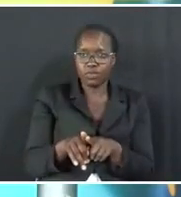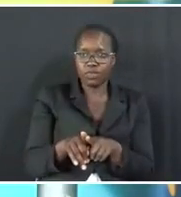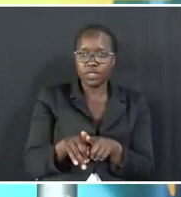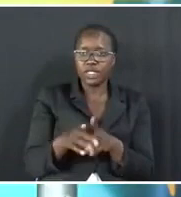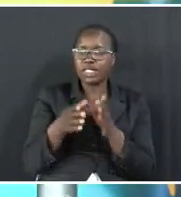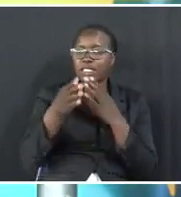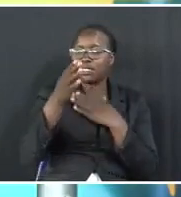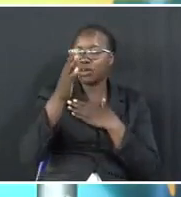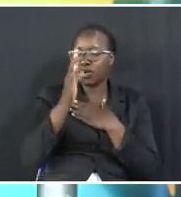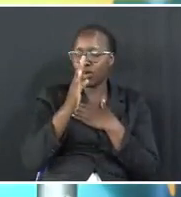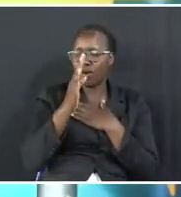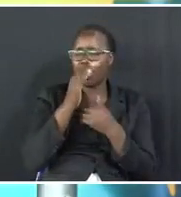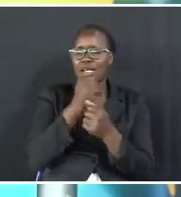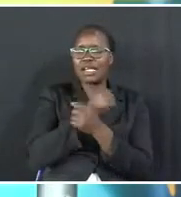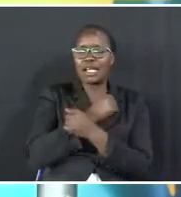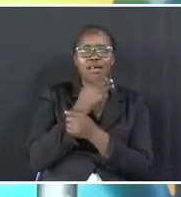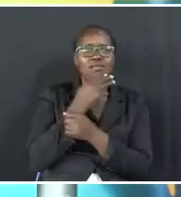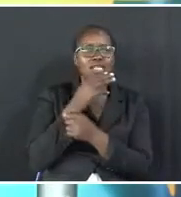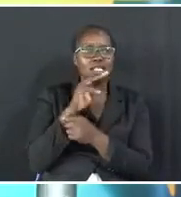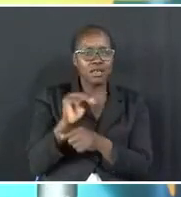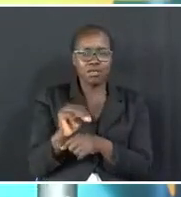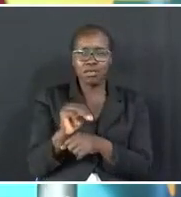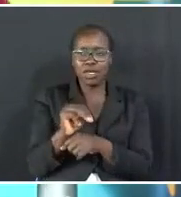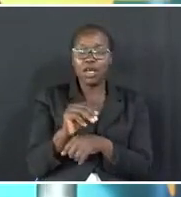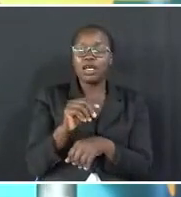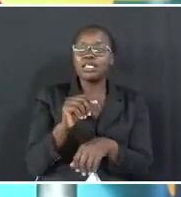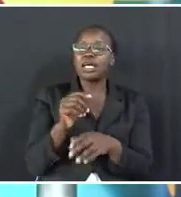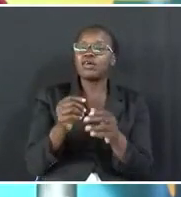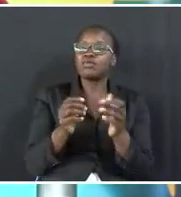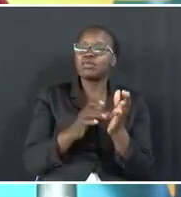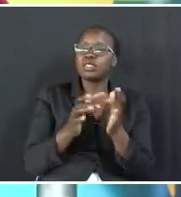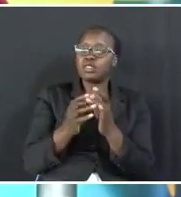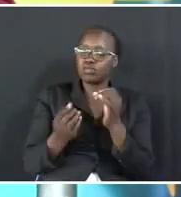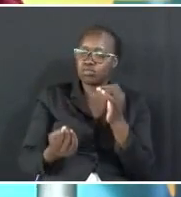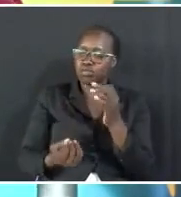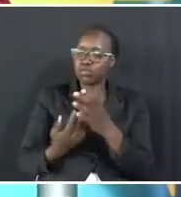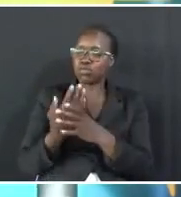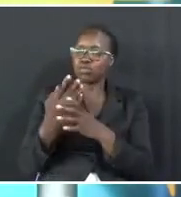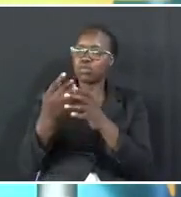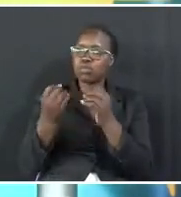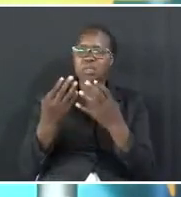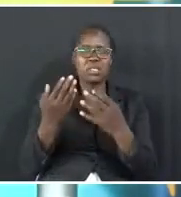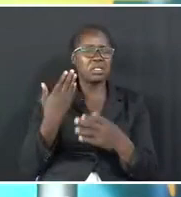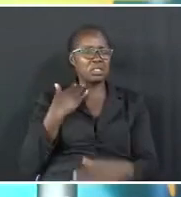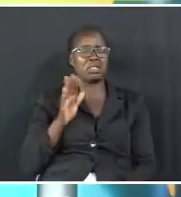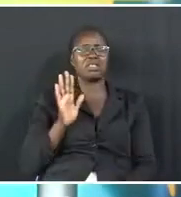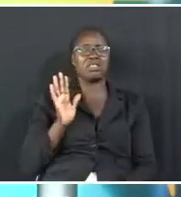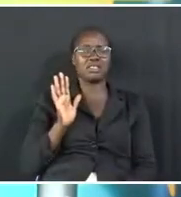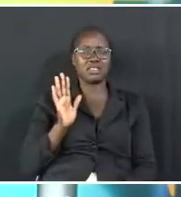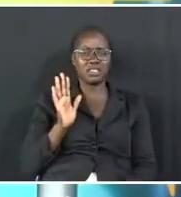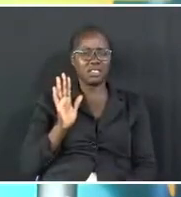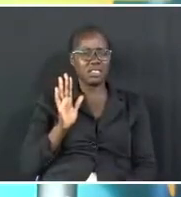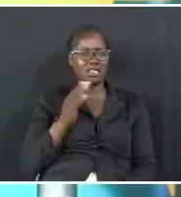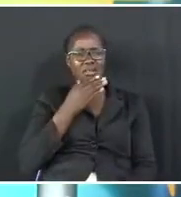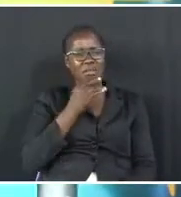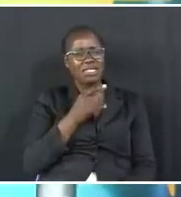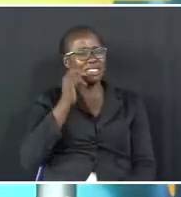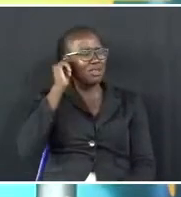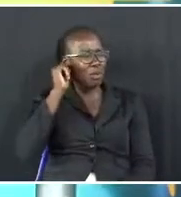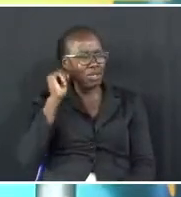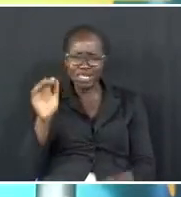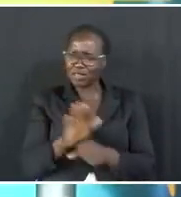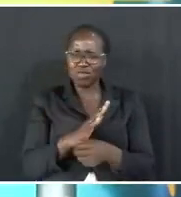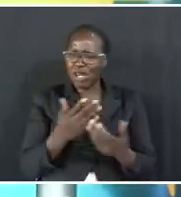And God loved him. When Jesus grew up, many people didn't like him. This person is too